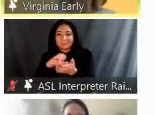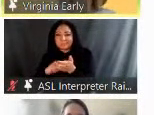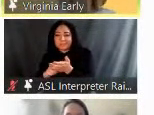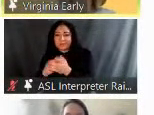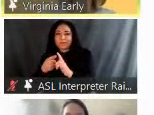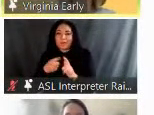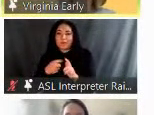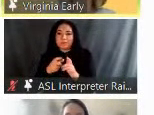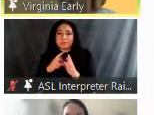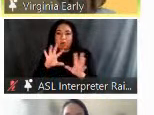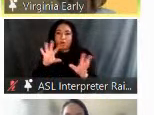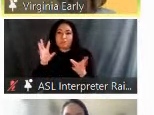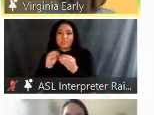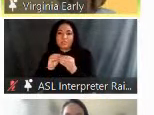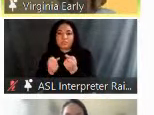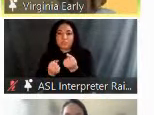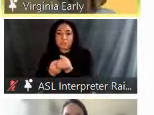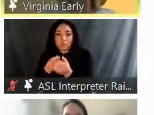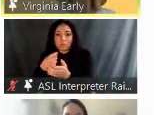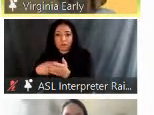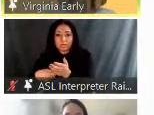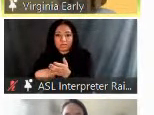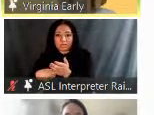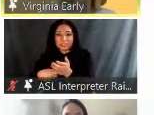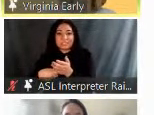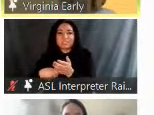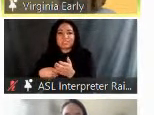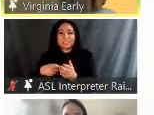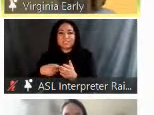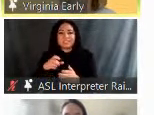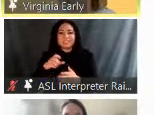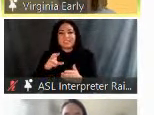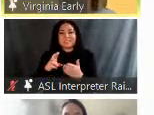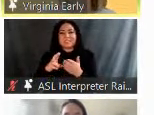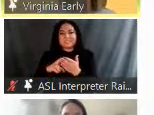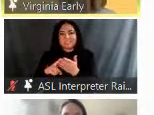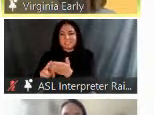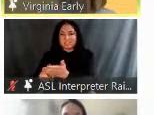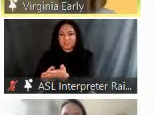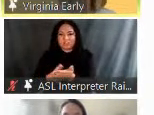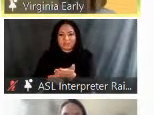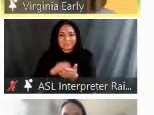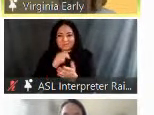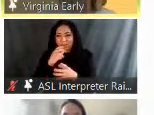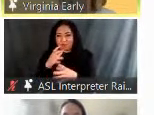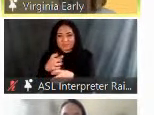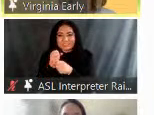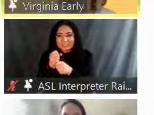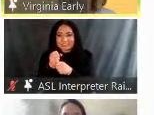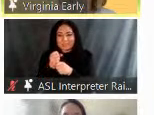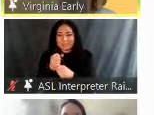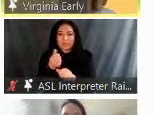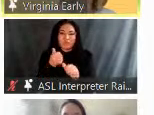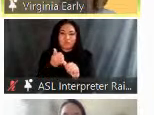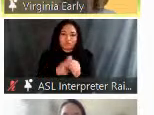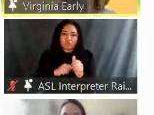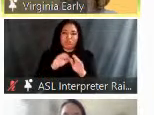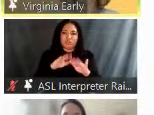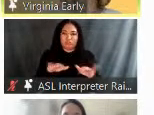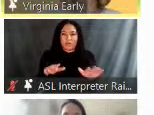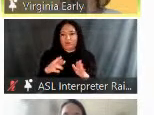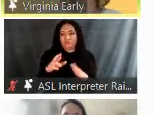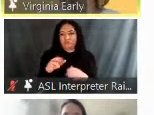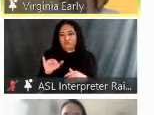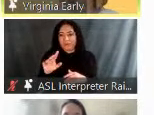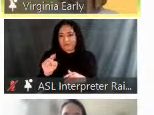in CSPP, CCTR, and CMIG contracts, the provider does not receive the full per child rate. When